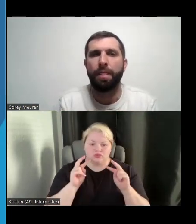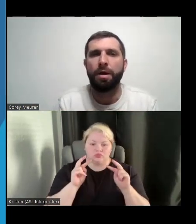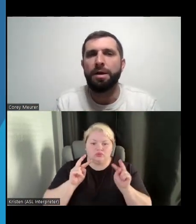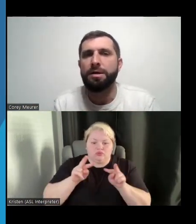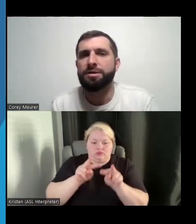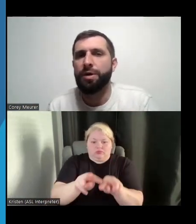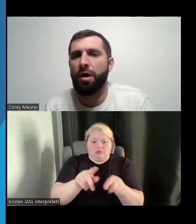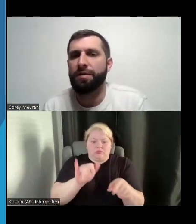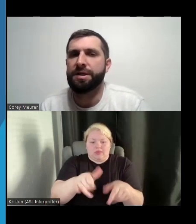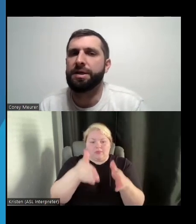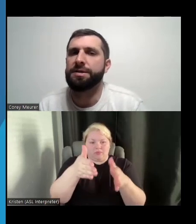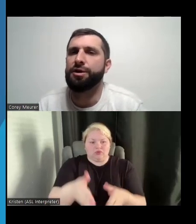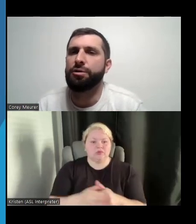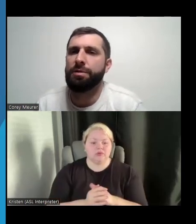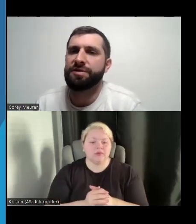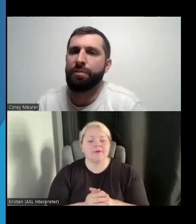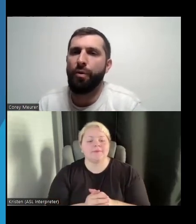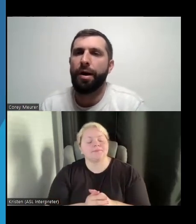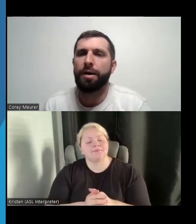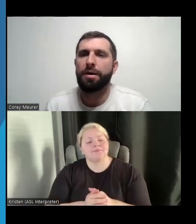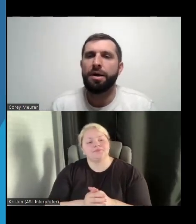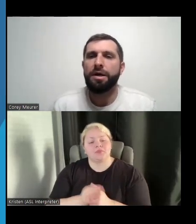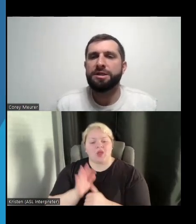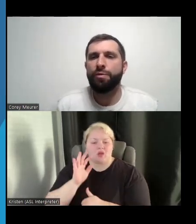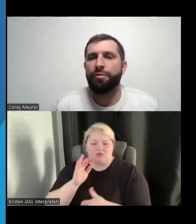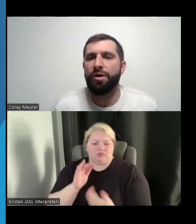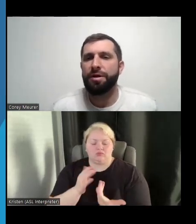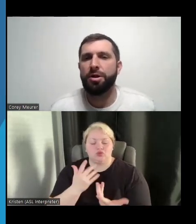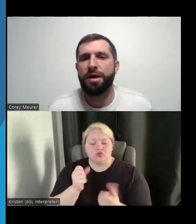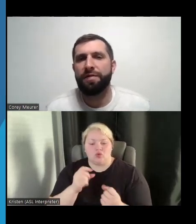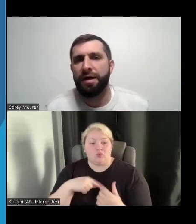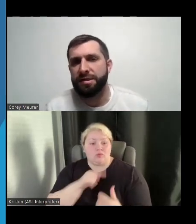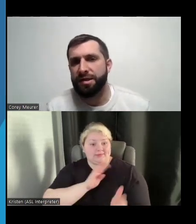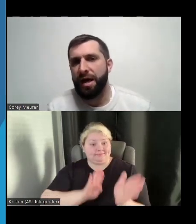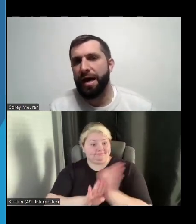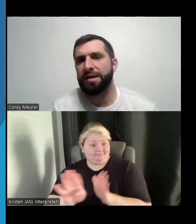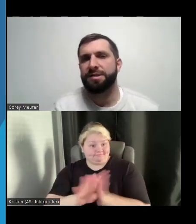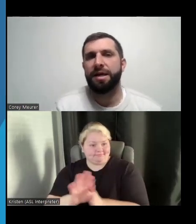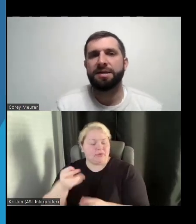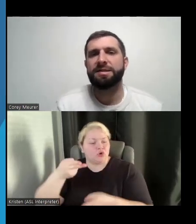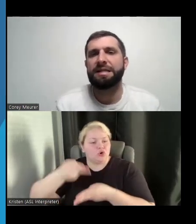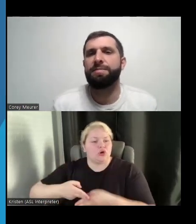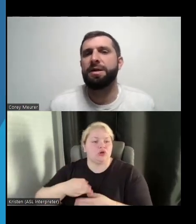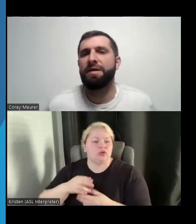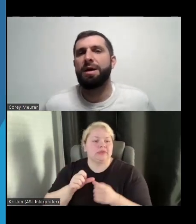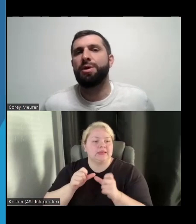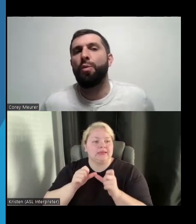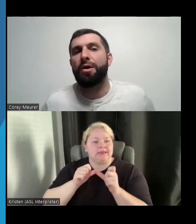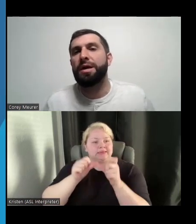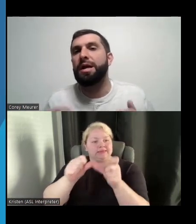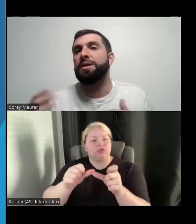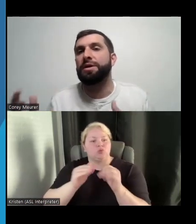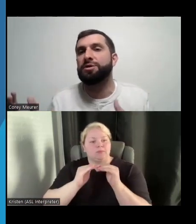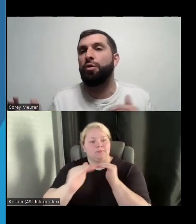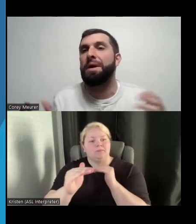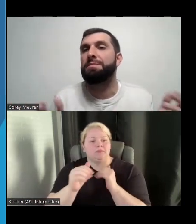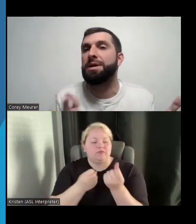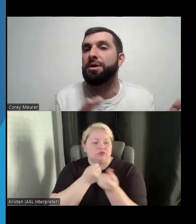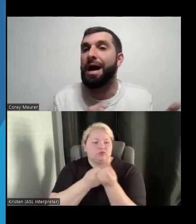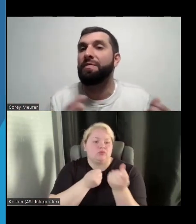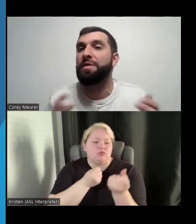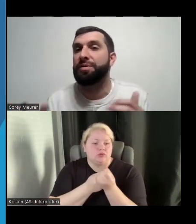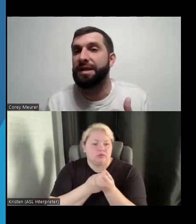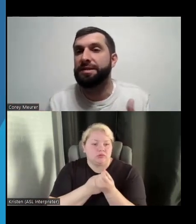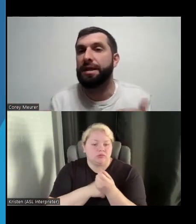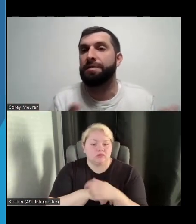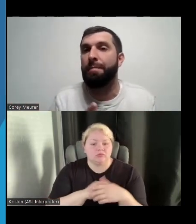about. So we call this the continuum of support. So we really look at this as an assessment of maybe where an individual may be